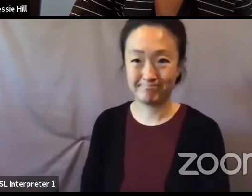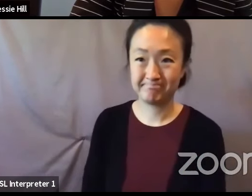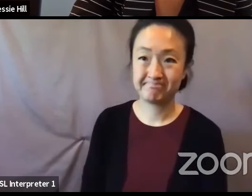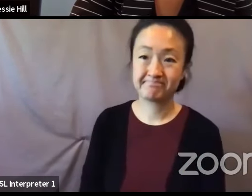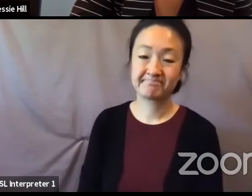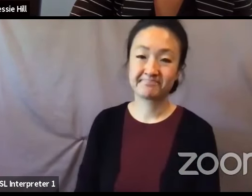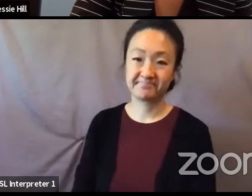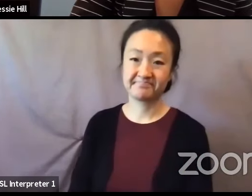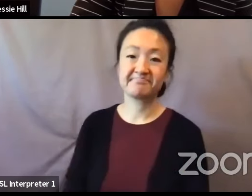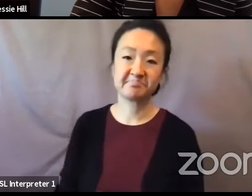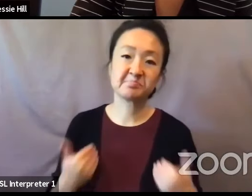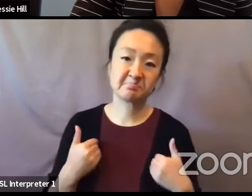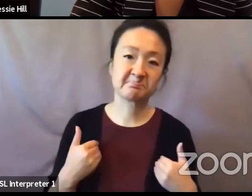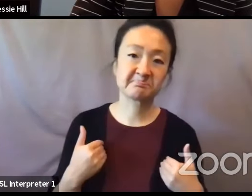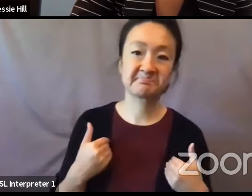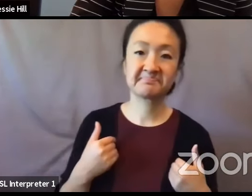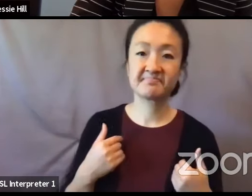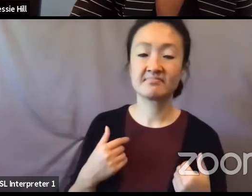But there isn't, you know,